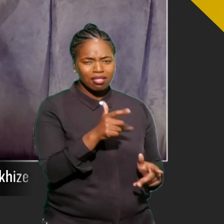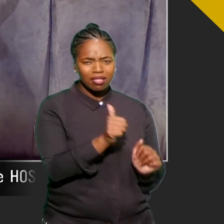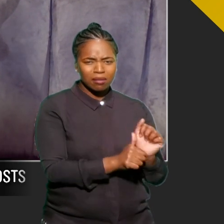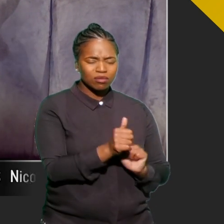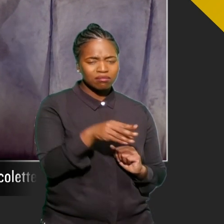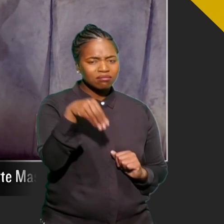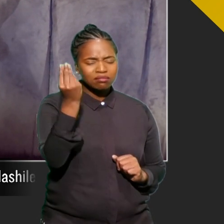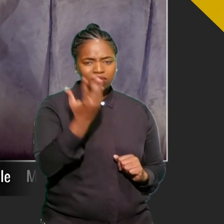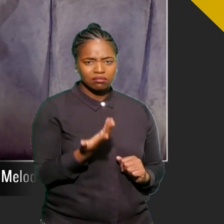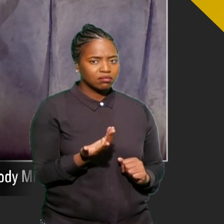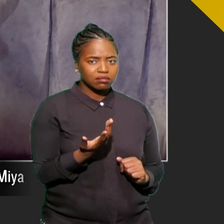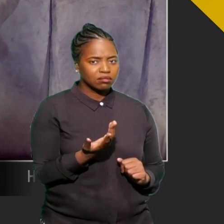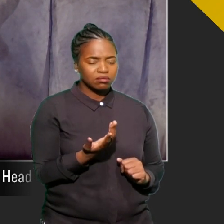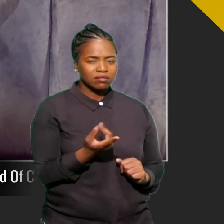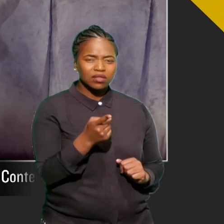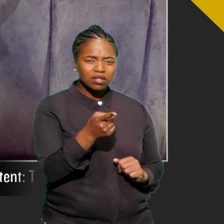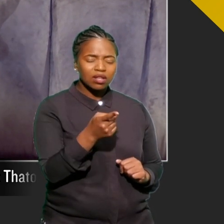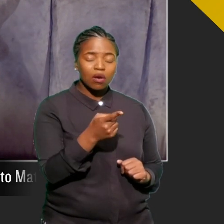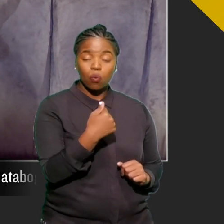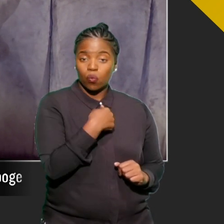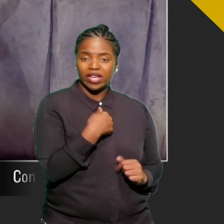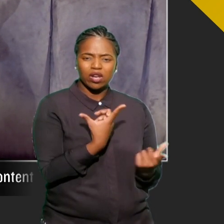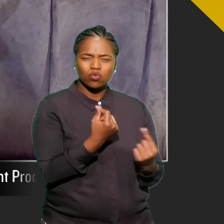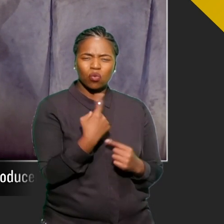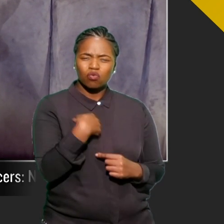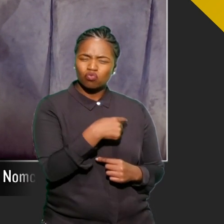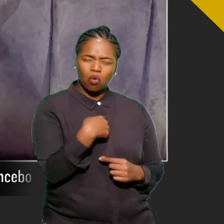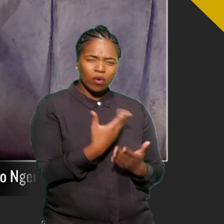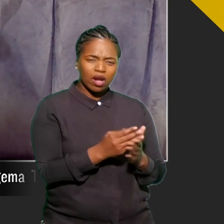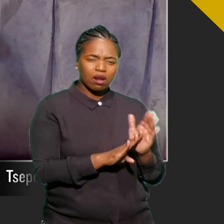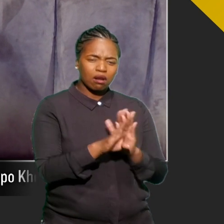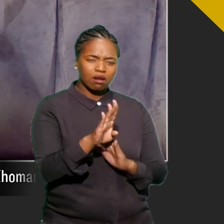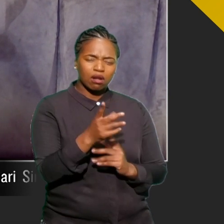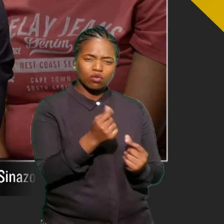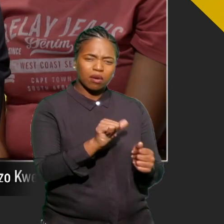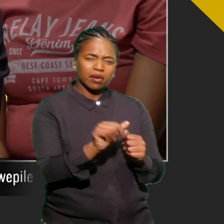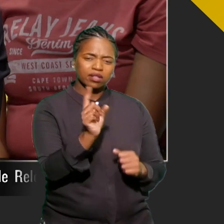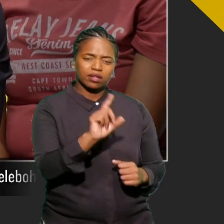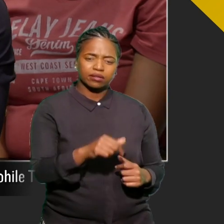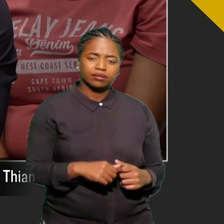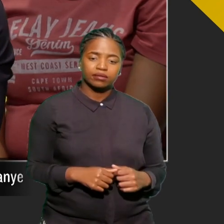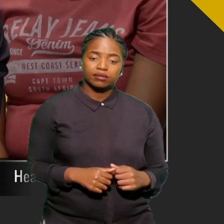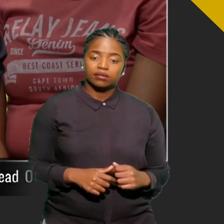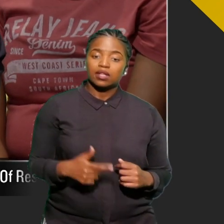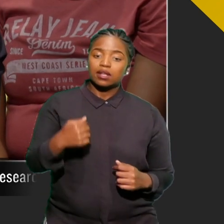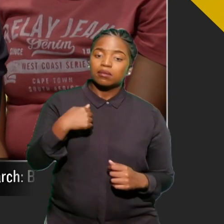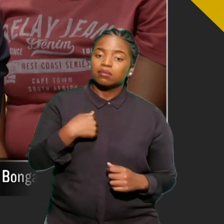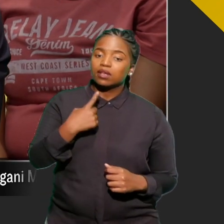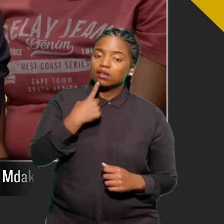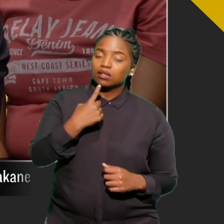battle who affect teenage pregnancy. Utitina, what are we doing wrong? What can we do better, Putum? Hey, so Mina, I'll tell